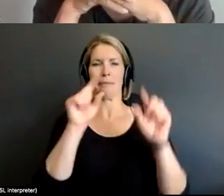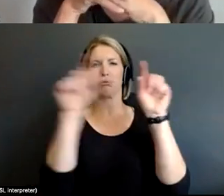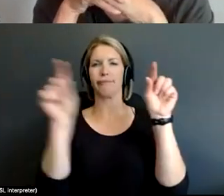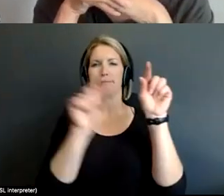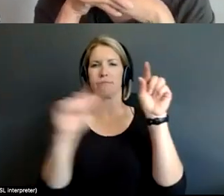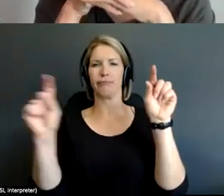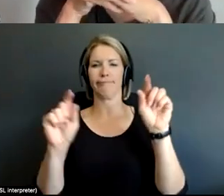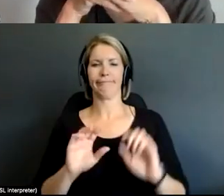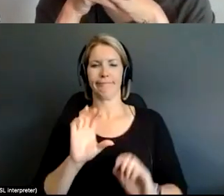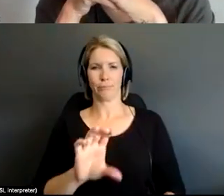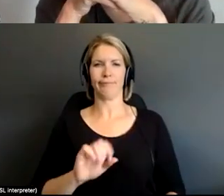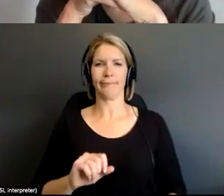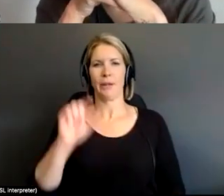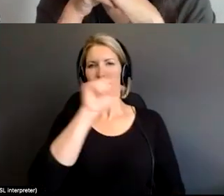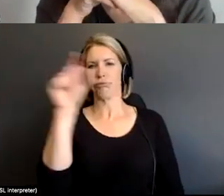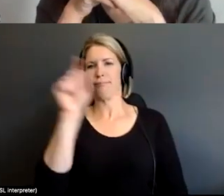And you know,